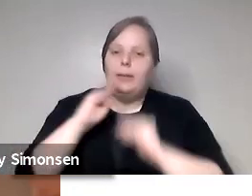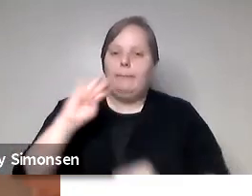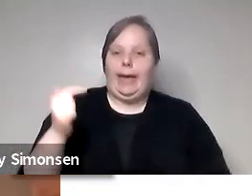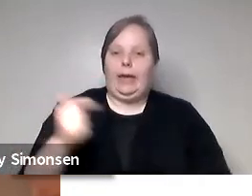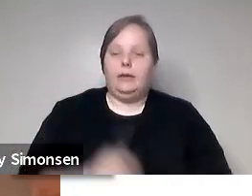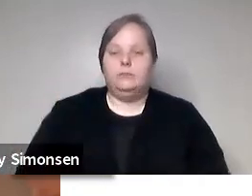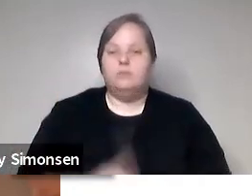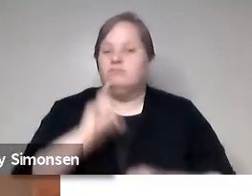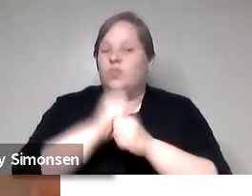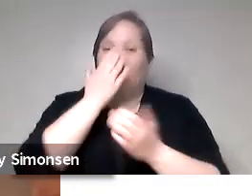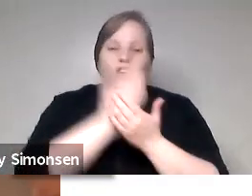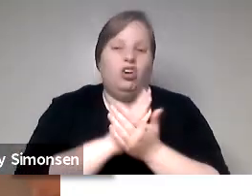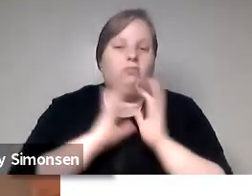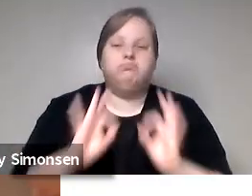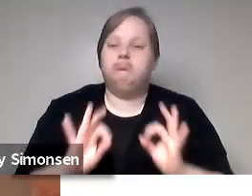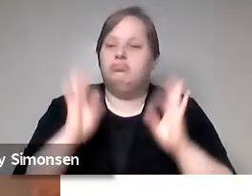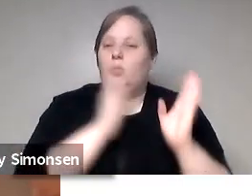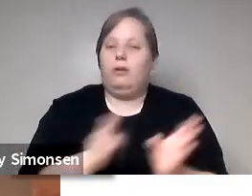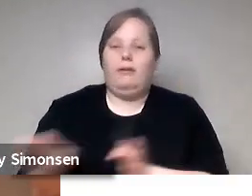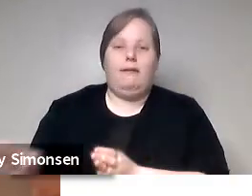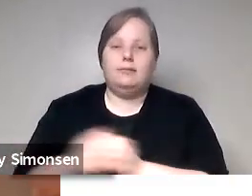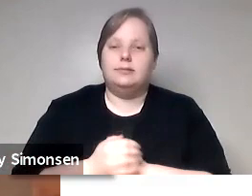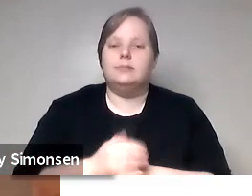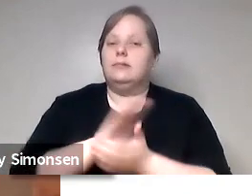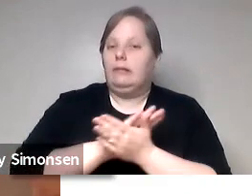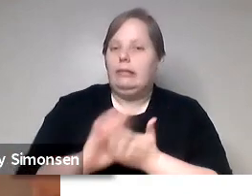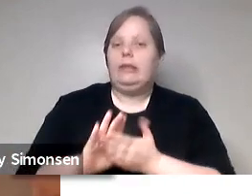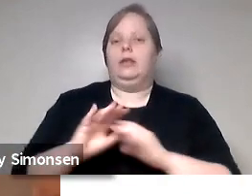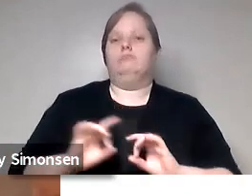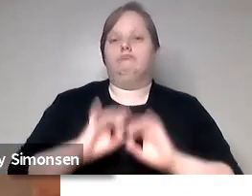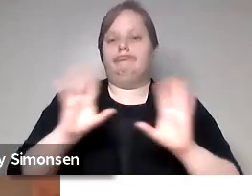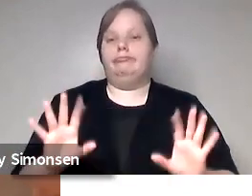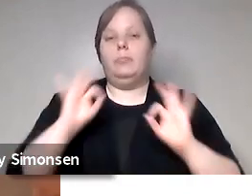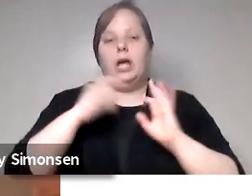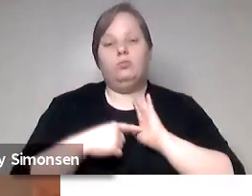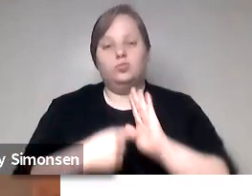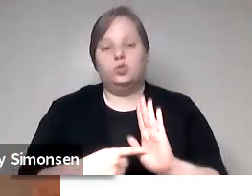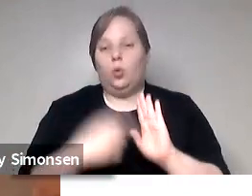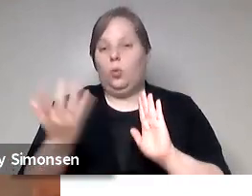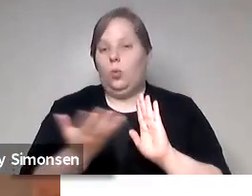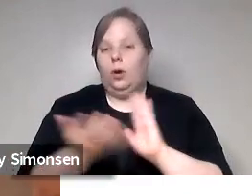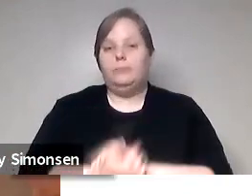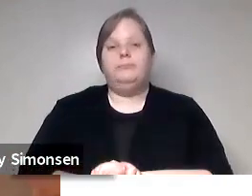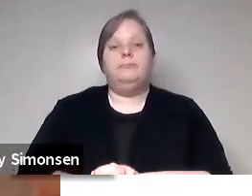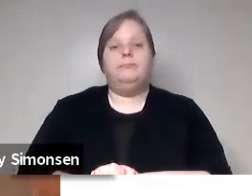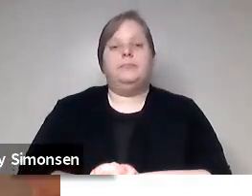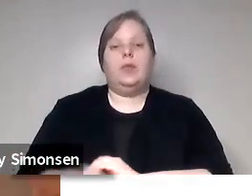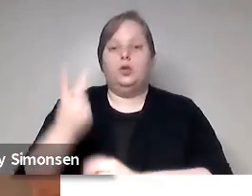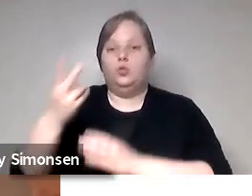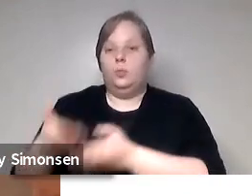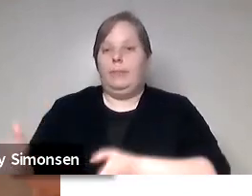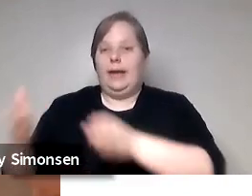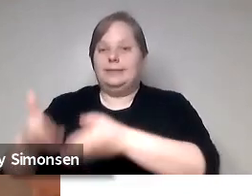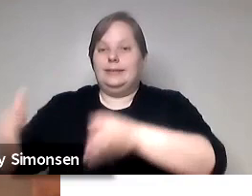well organized. It does keep things separated. What I will point out here is that these two baskets have the